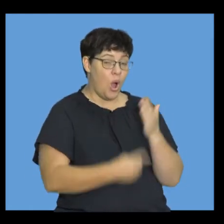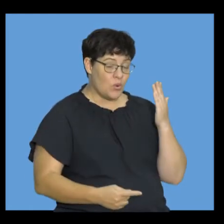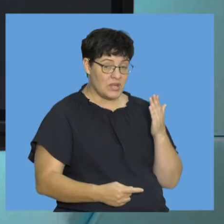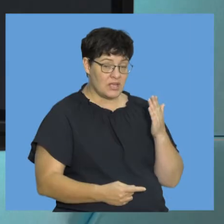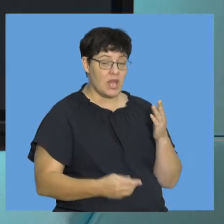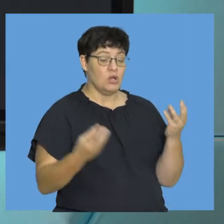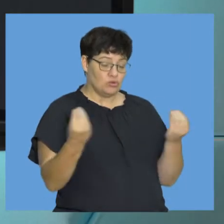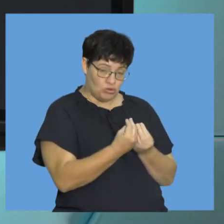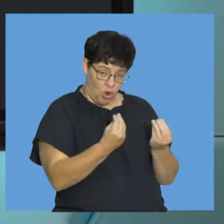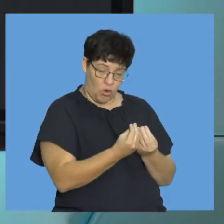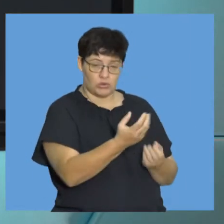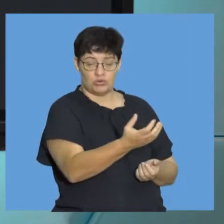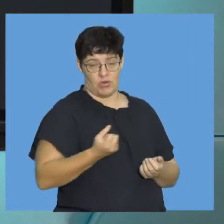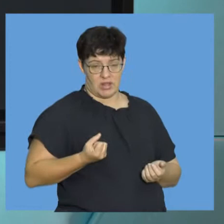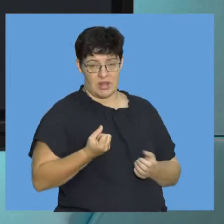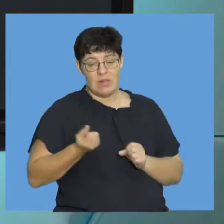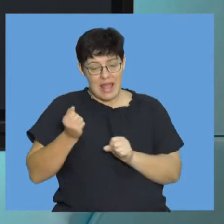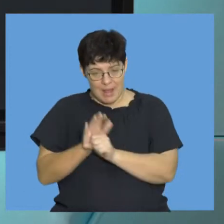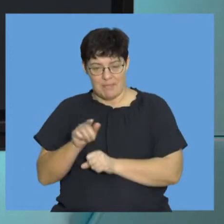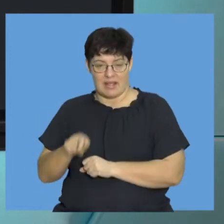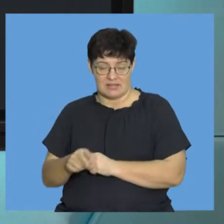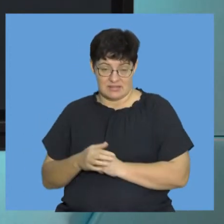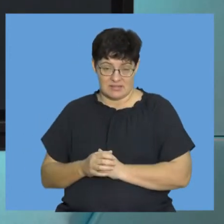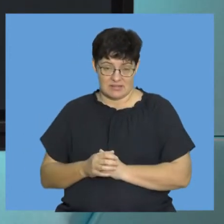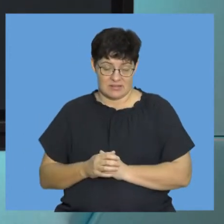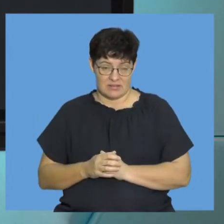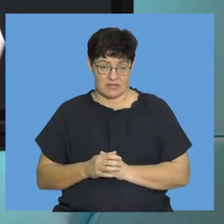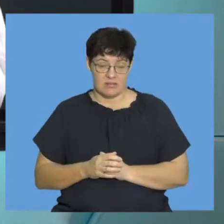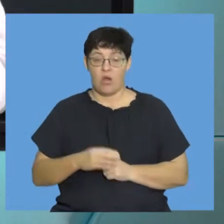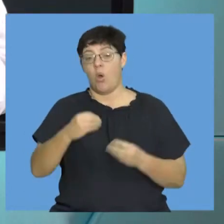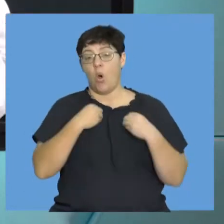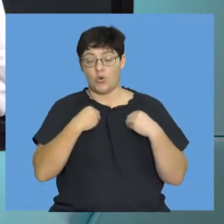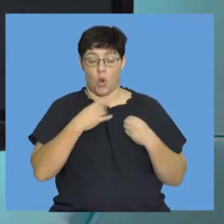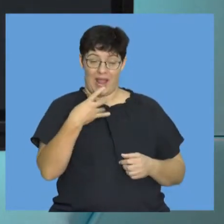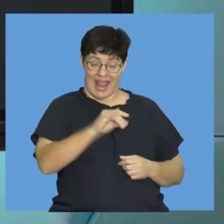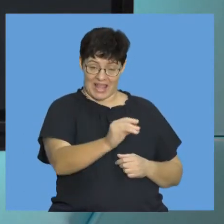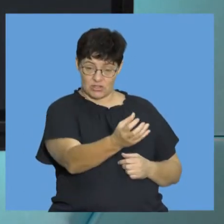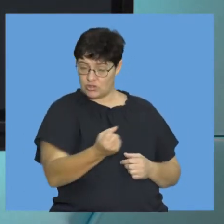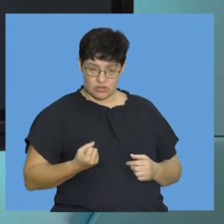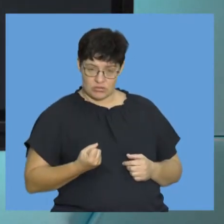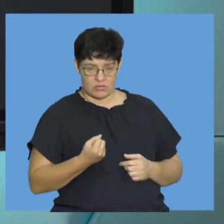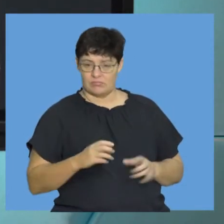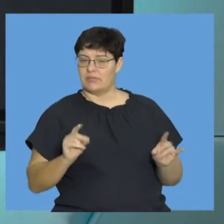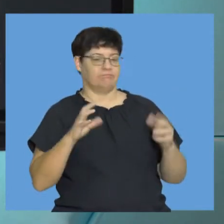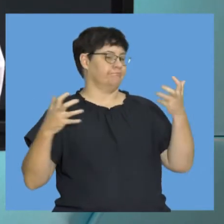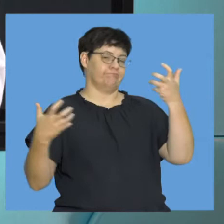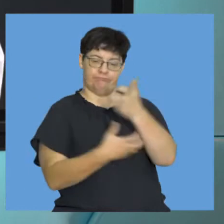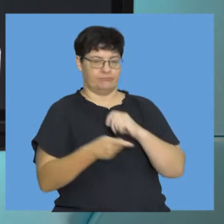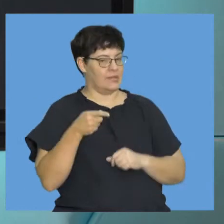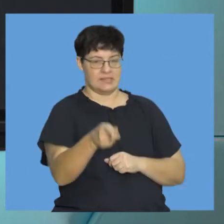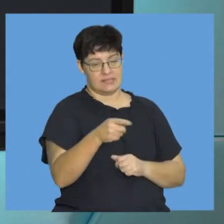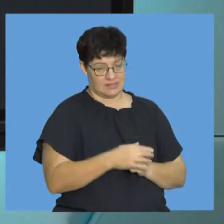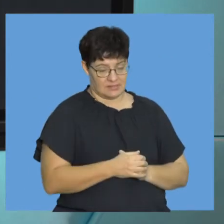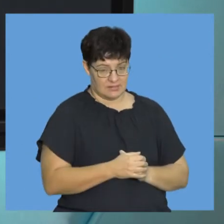stock will impact on this calculation. If the owner withdraws cash, it has absolutely no bearing on